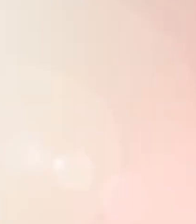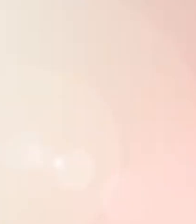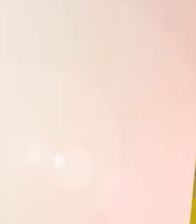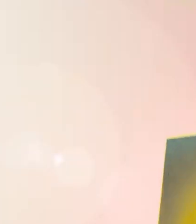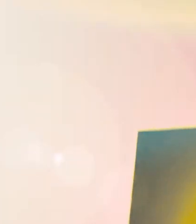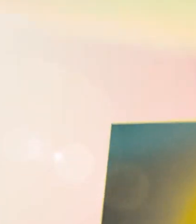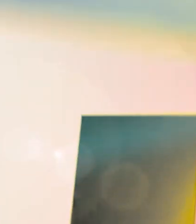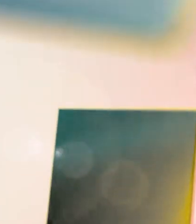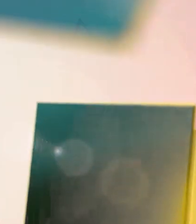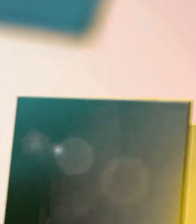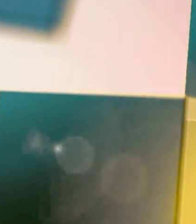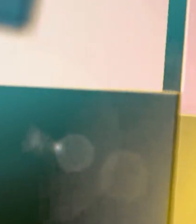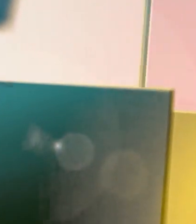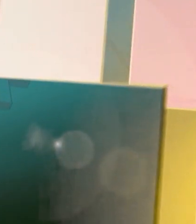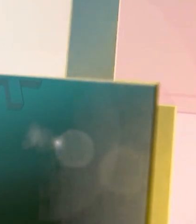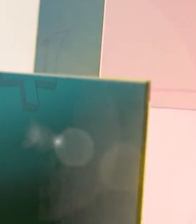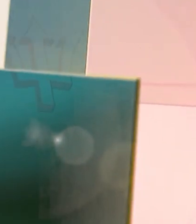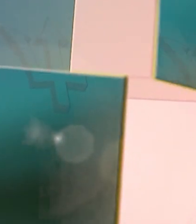us.